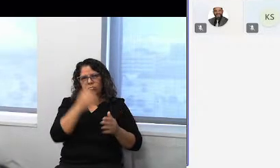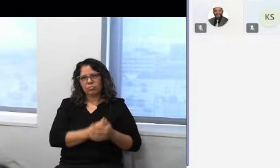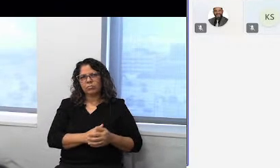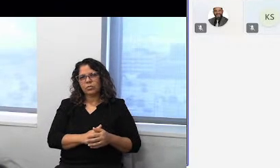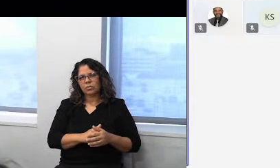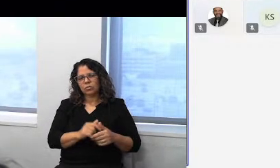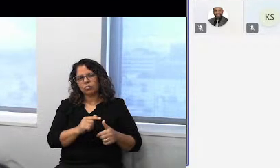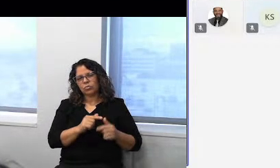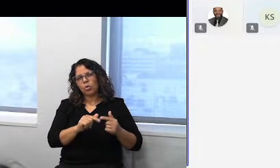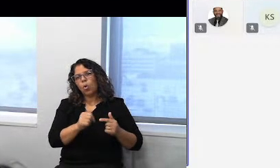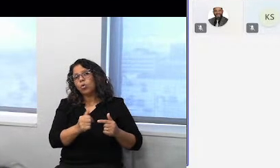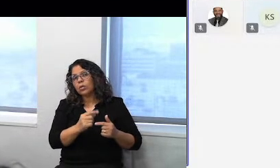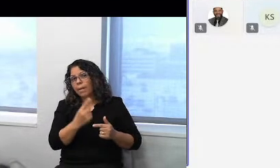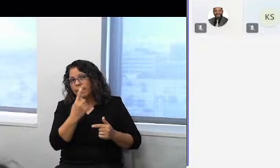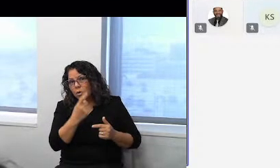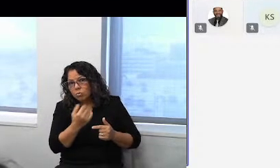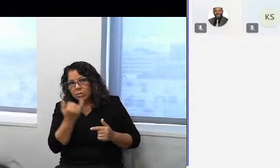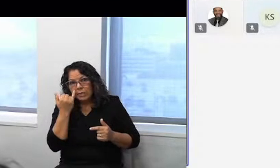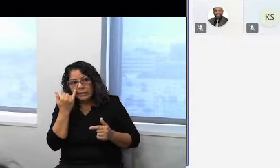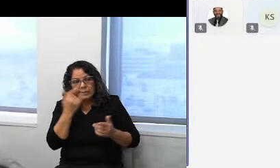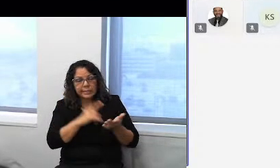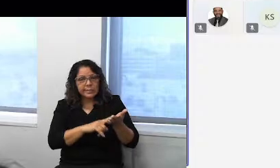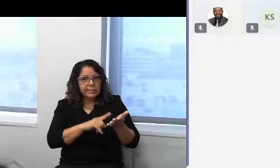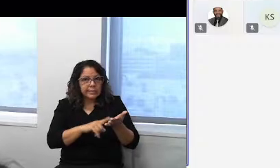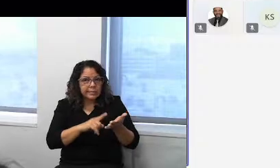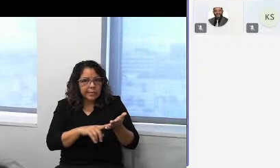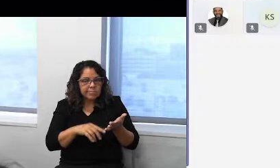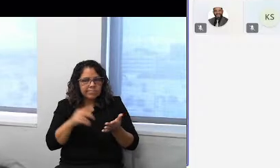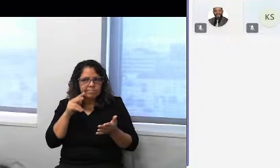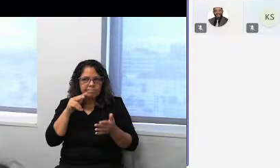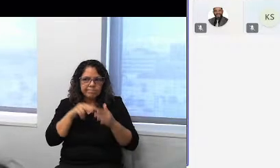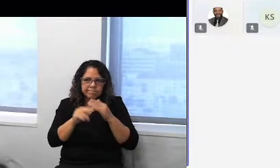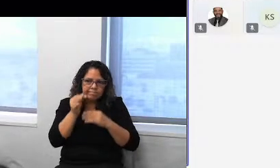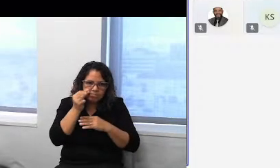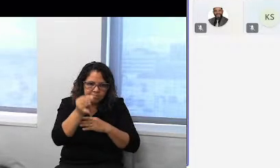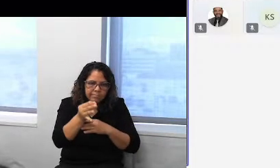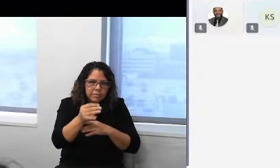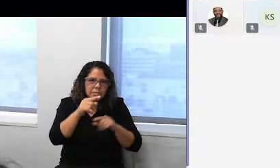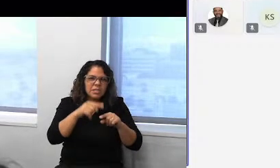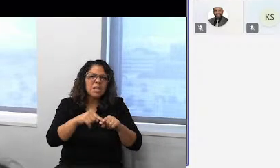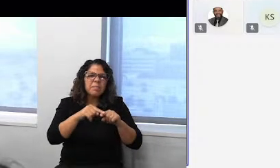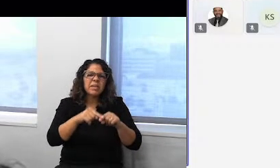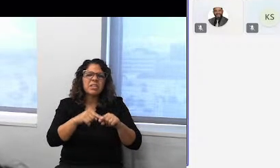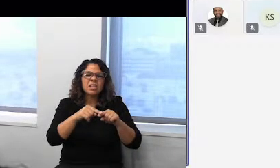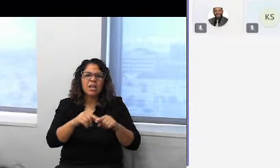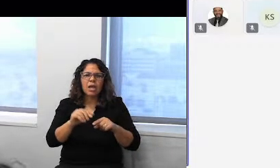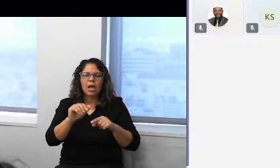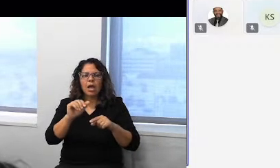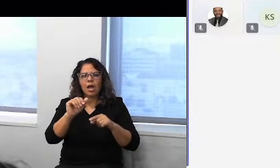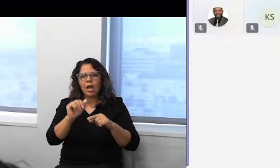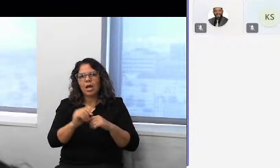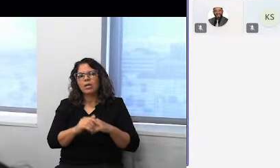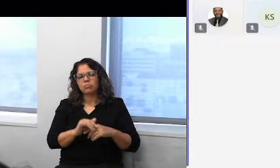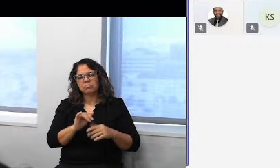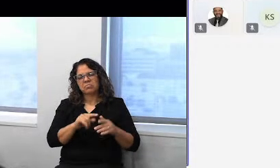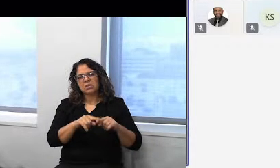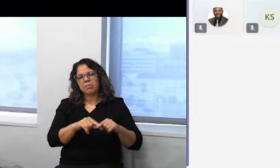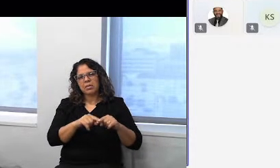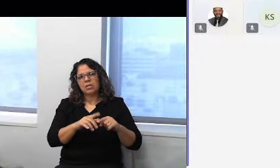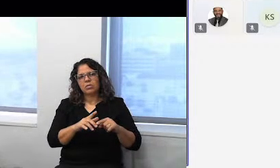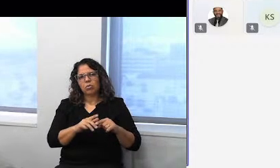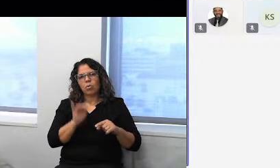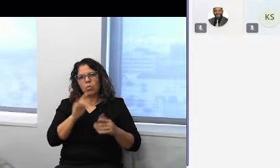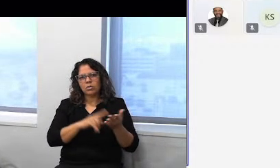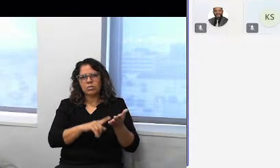in a forward-looking way, depending on what the legislation lands, Mm-hmm. then we will revise accordingly. But